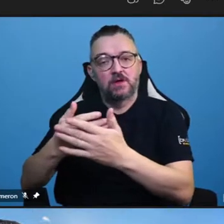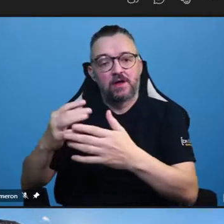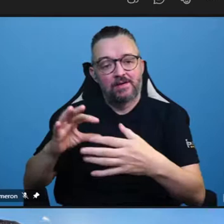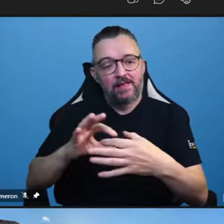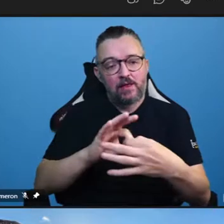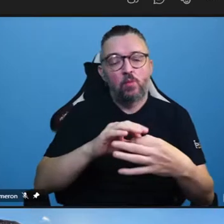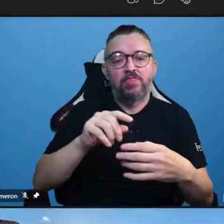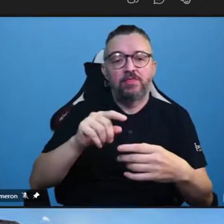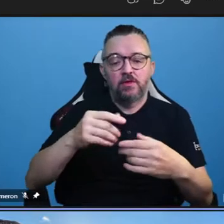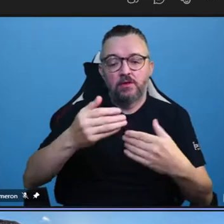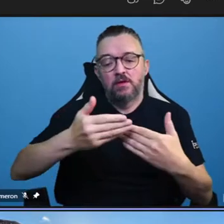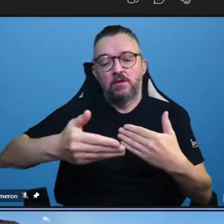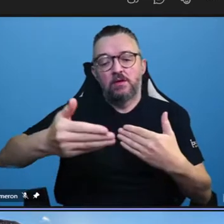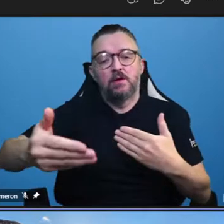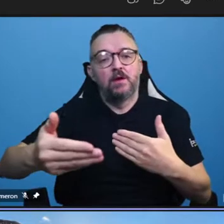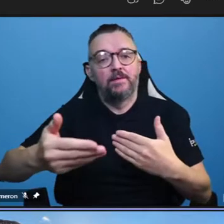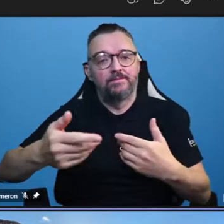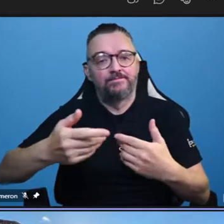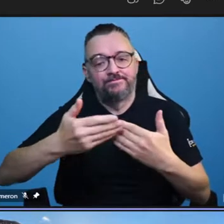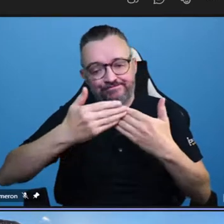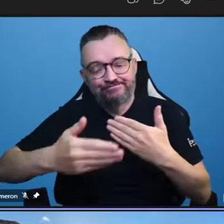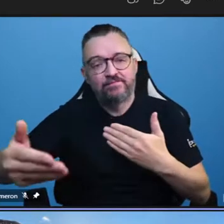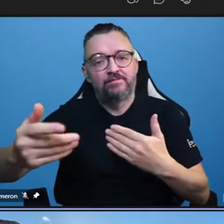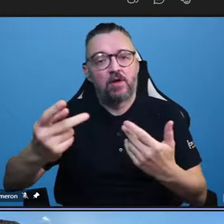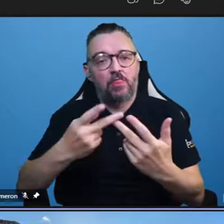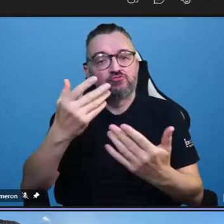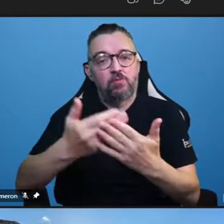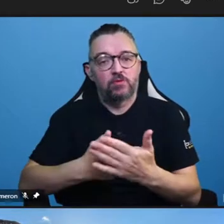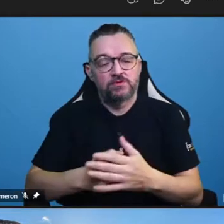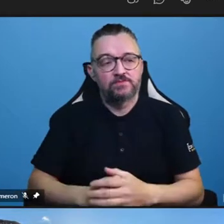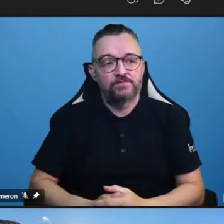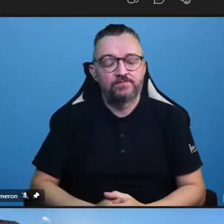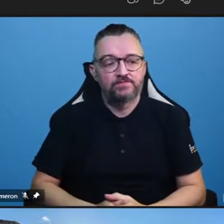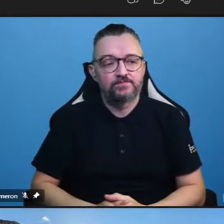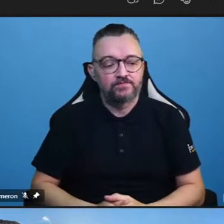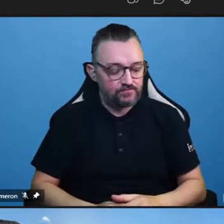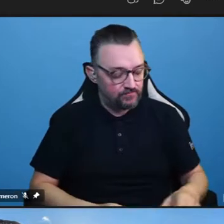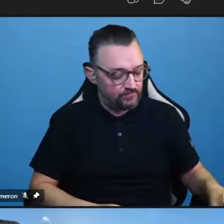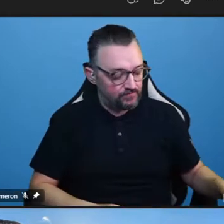come. Okay. You happy with that, Walter?